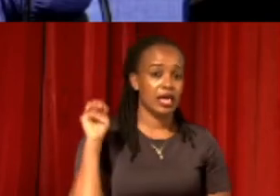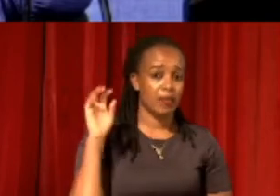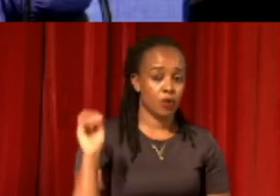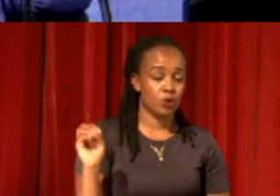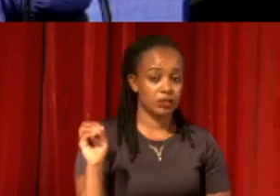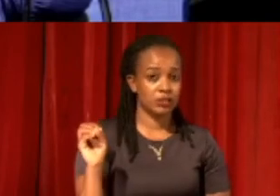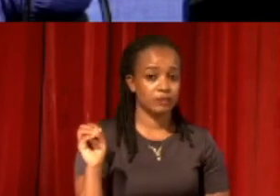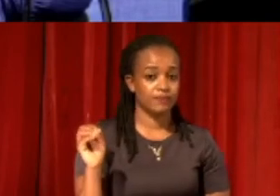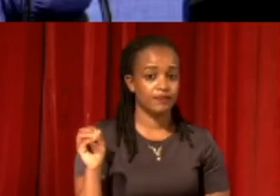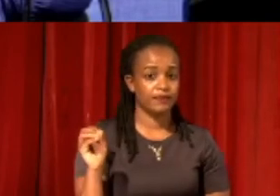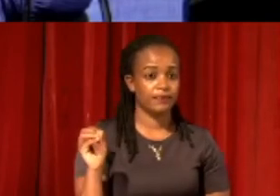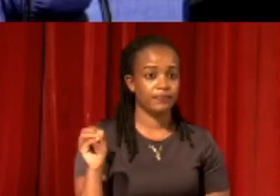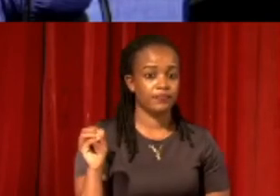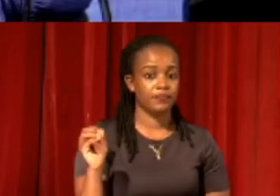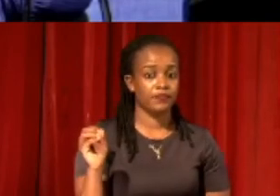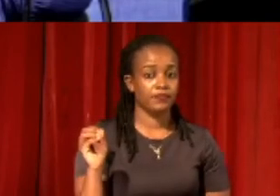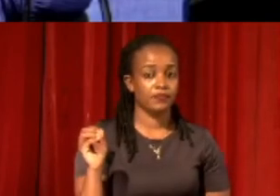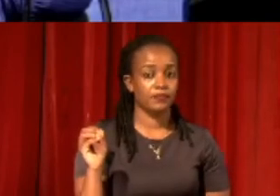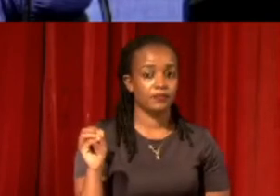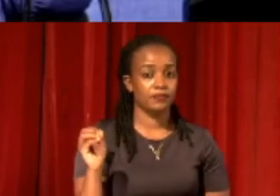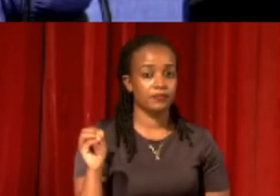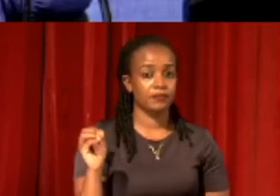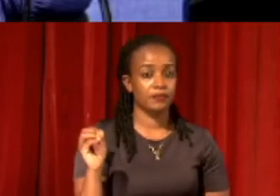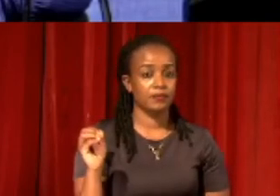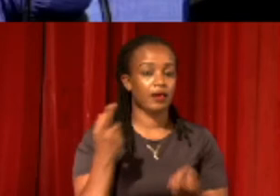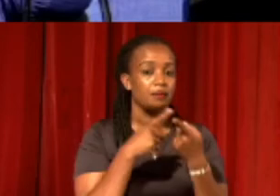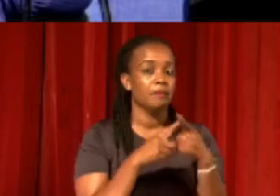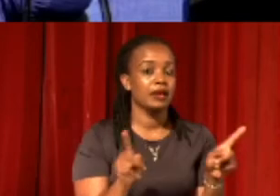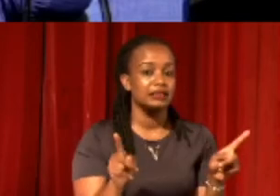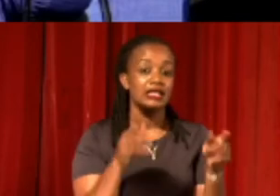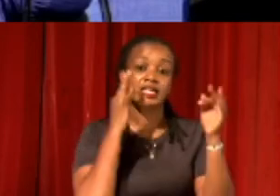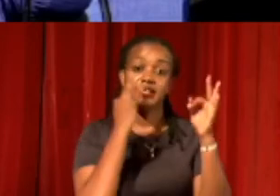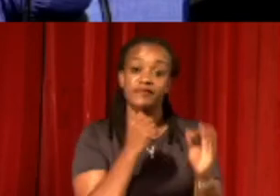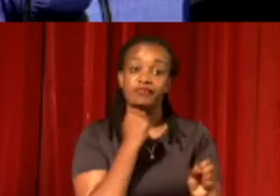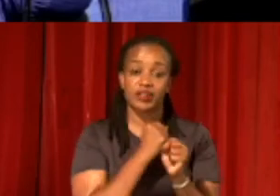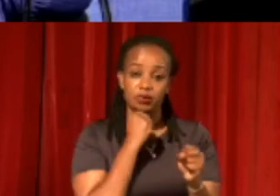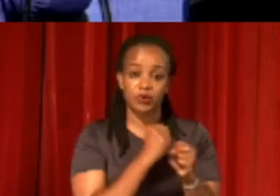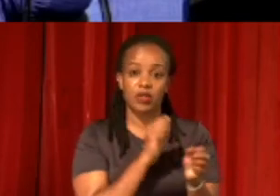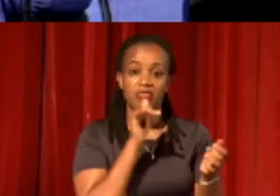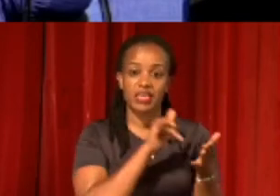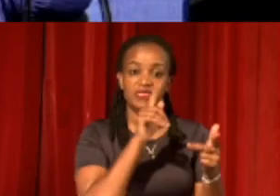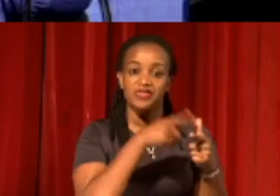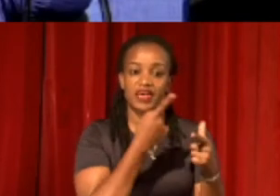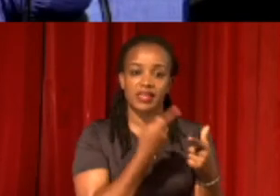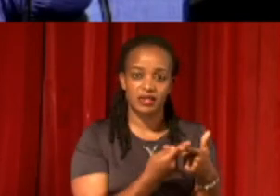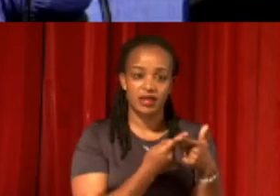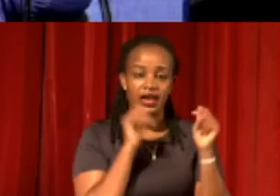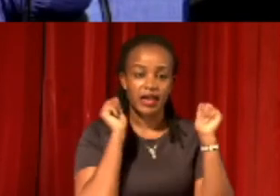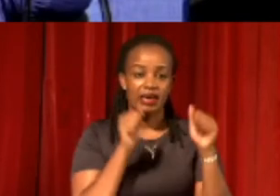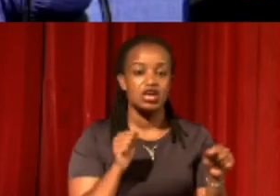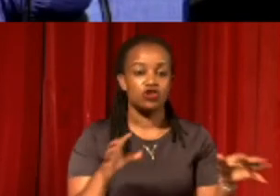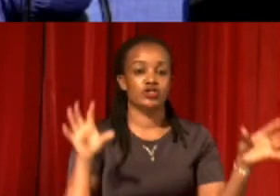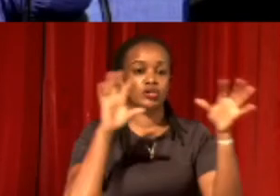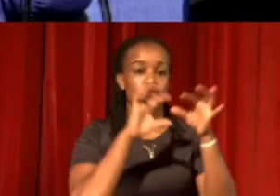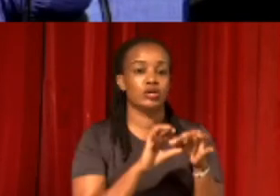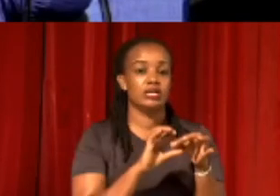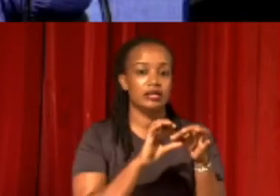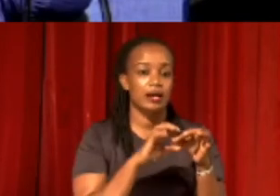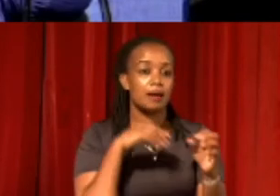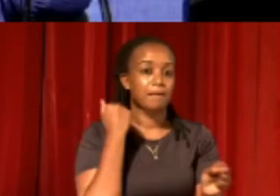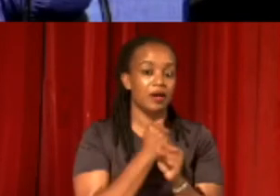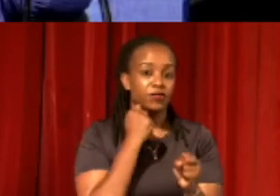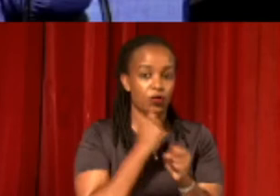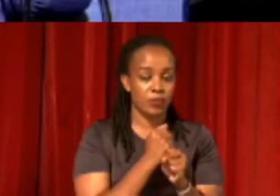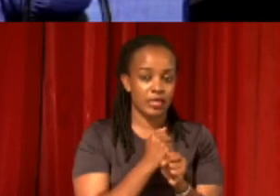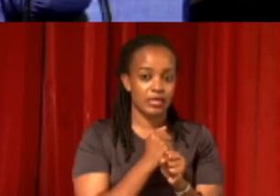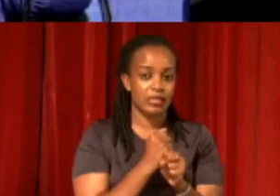you, and that's it. Mm. But if I do that, then I can as well. I can now join the performing